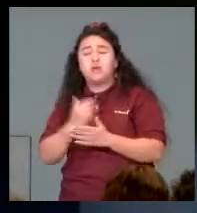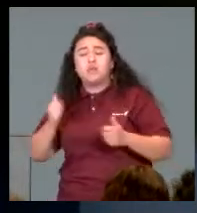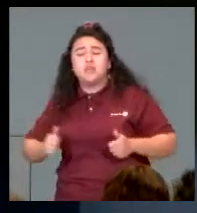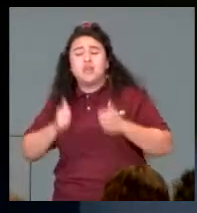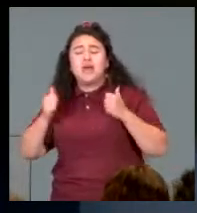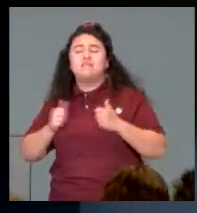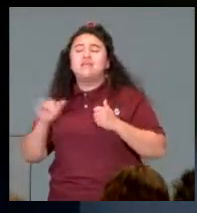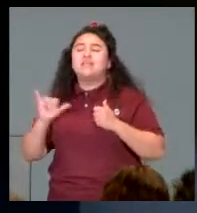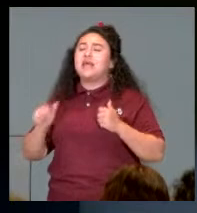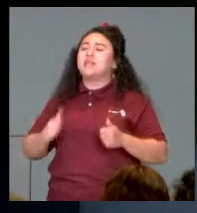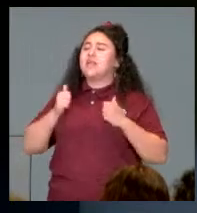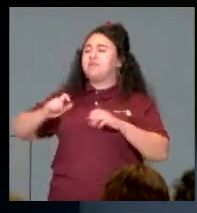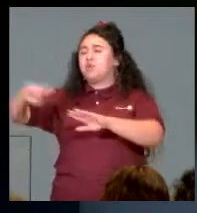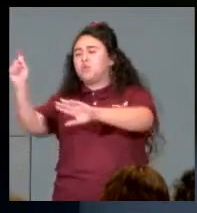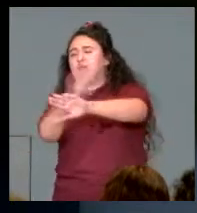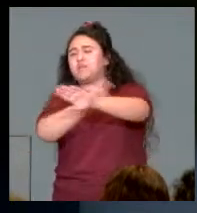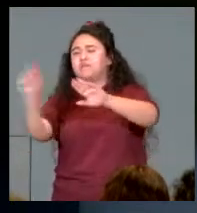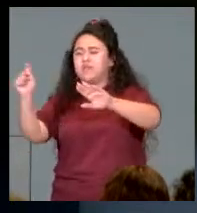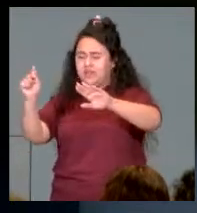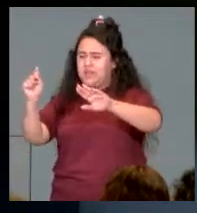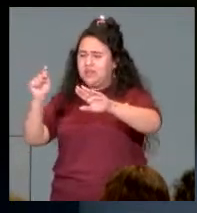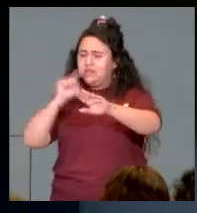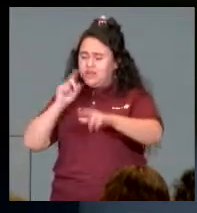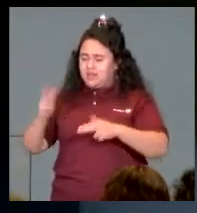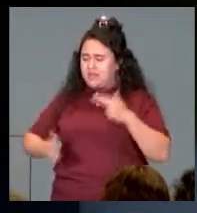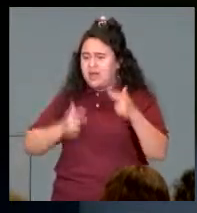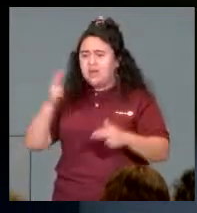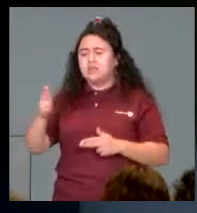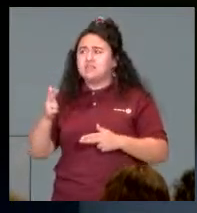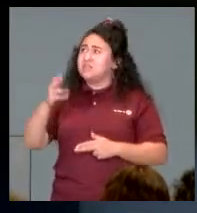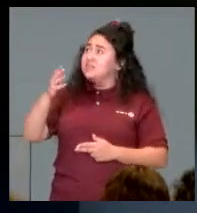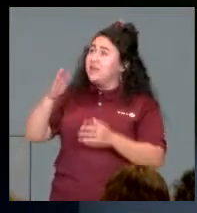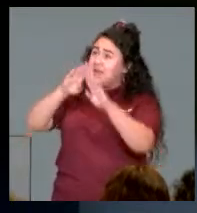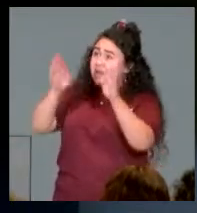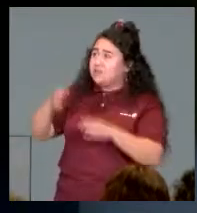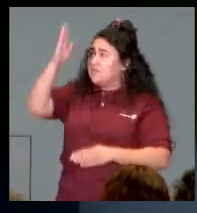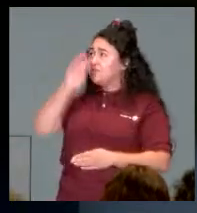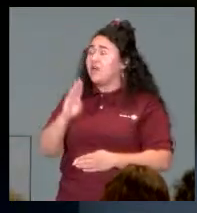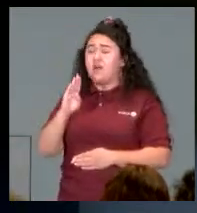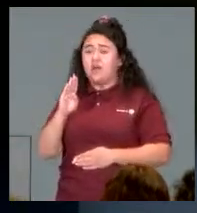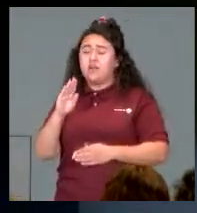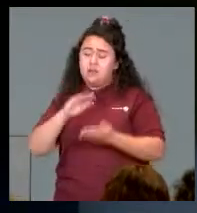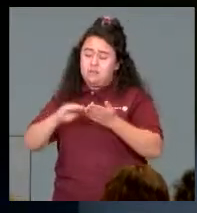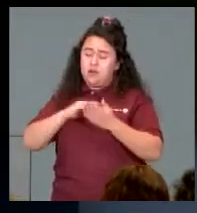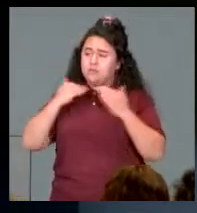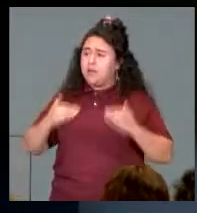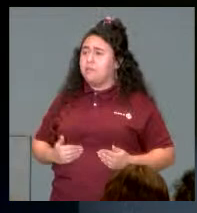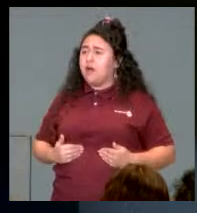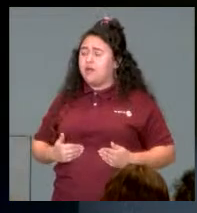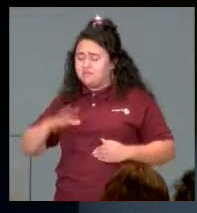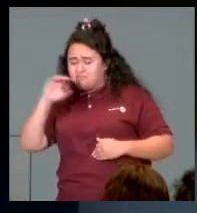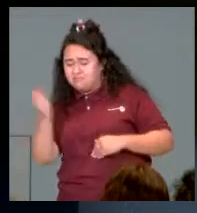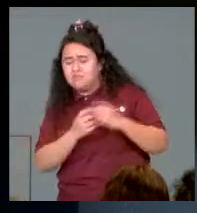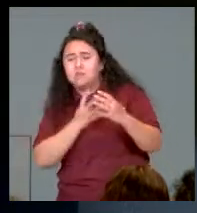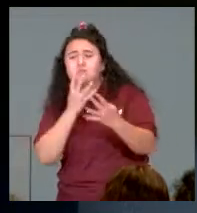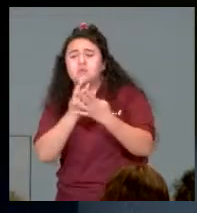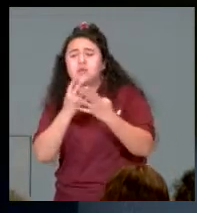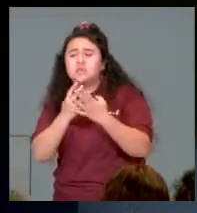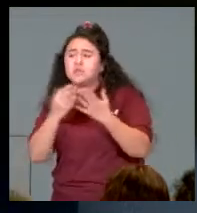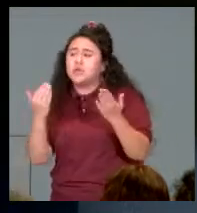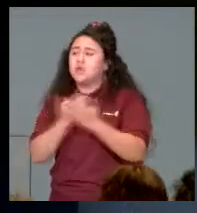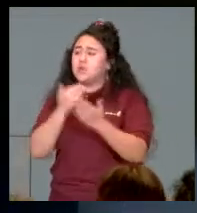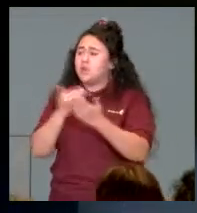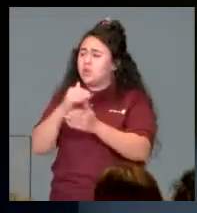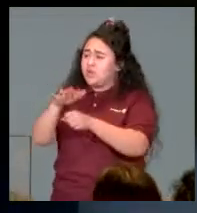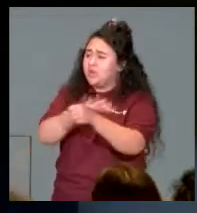graffiti. In a kitchen with a lot of gun cylinders to hack up. House of God in part, no cops in part, my body brings down to Christmas. The new bullets pray over blankets